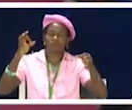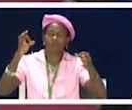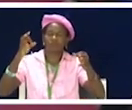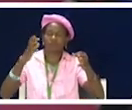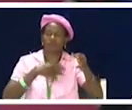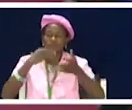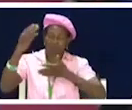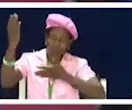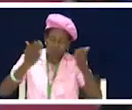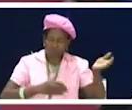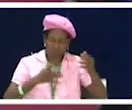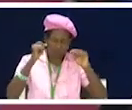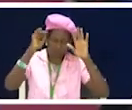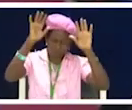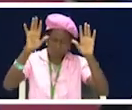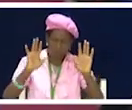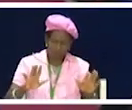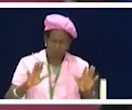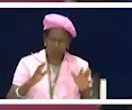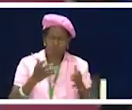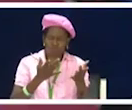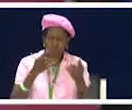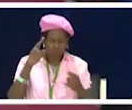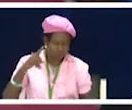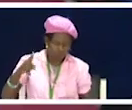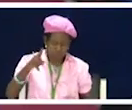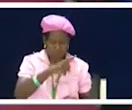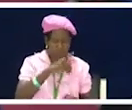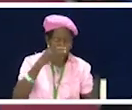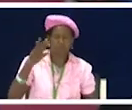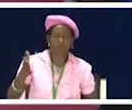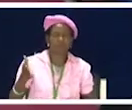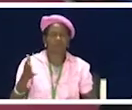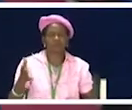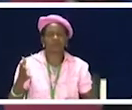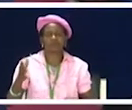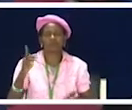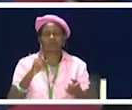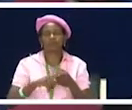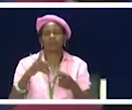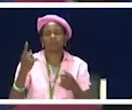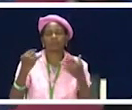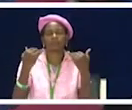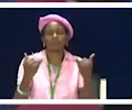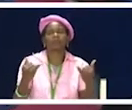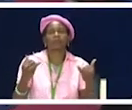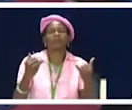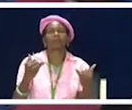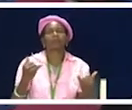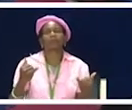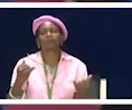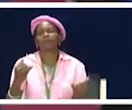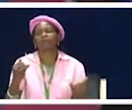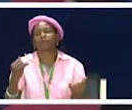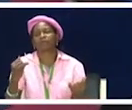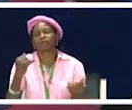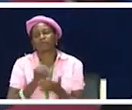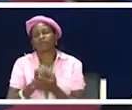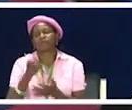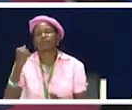and bring the miracles waiting for you there to the present.